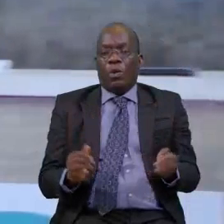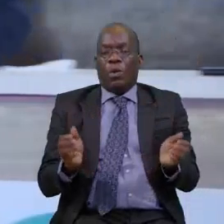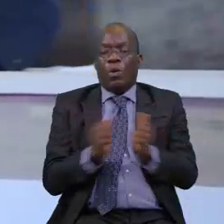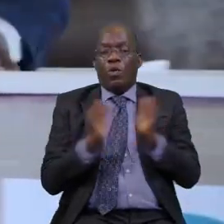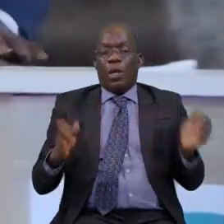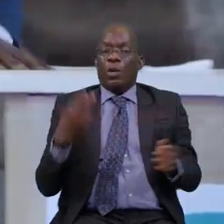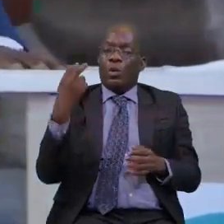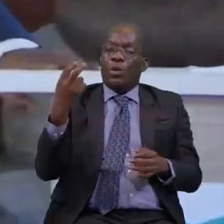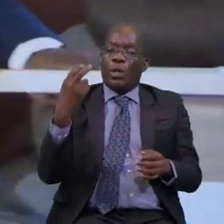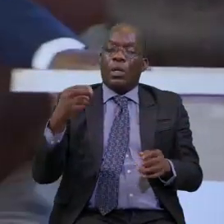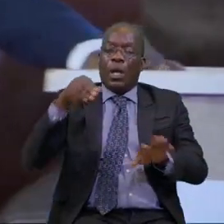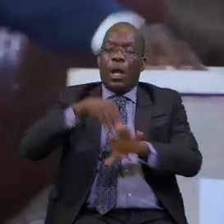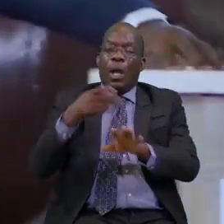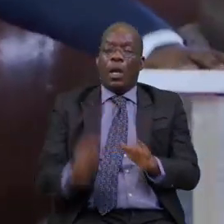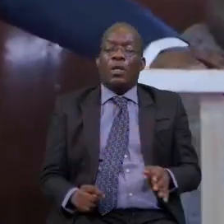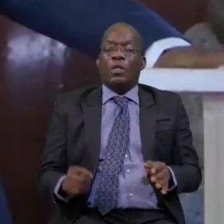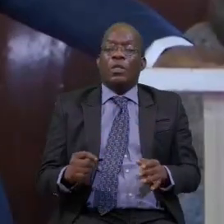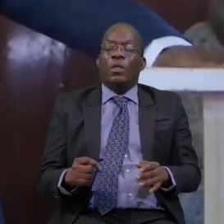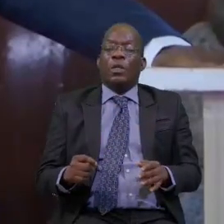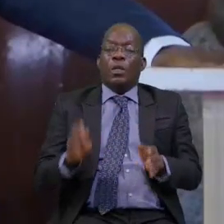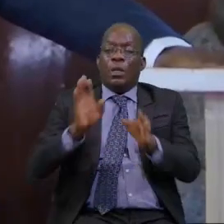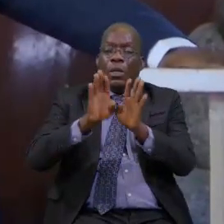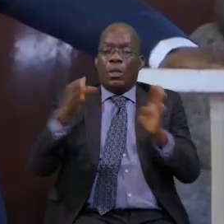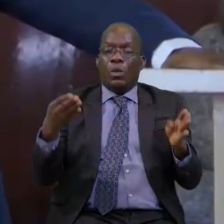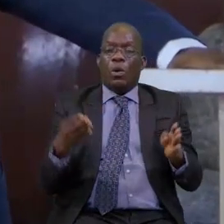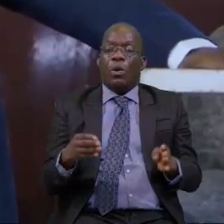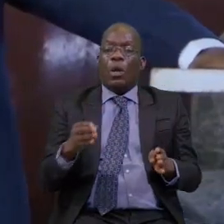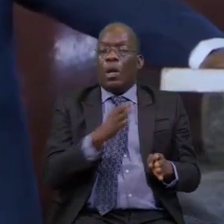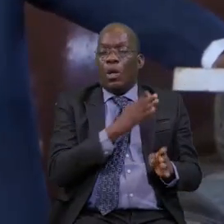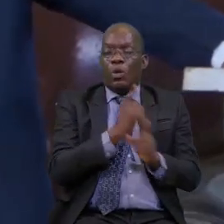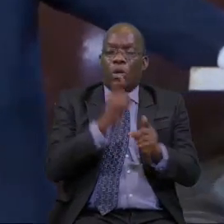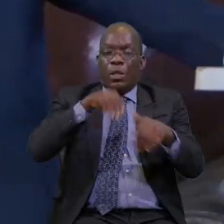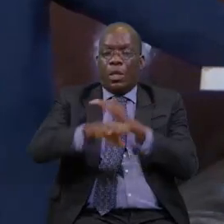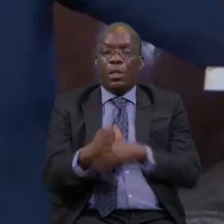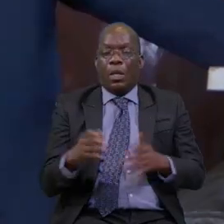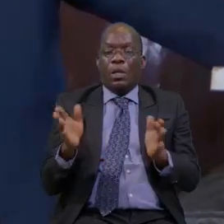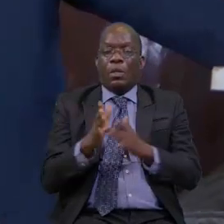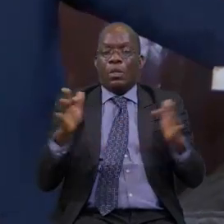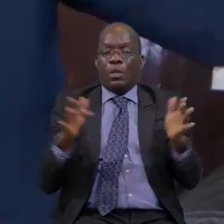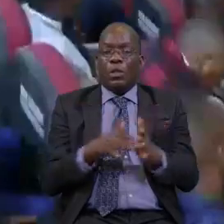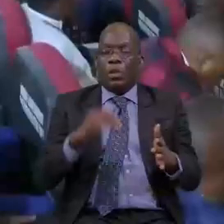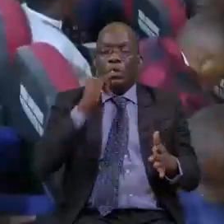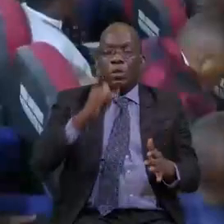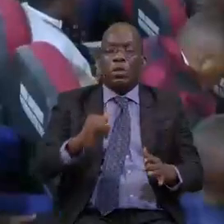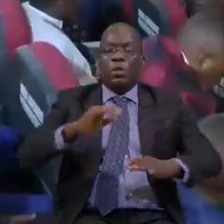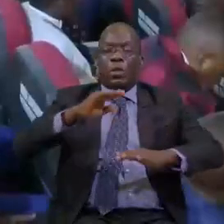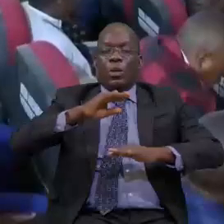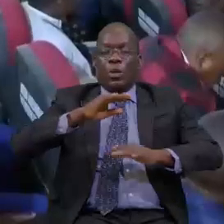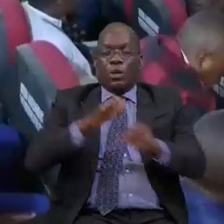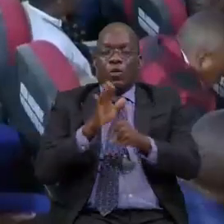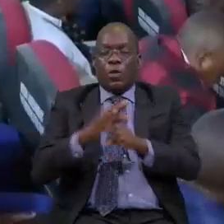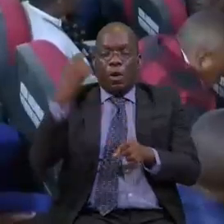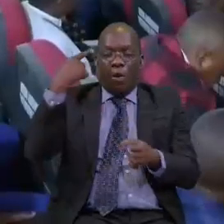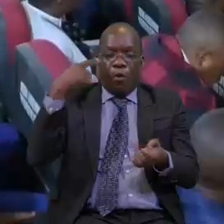the door, just came into your family. Jesus is sufficient for it all. Amen.